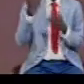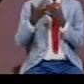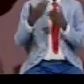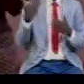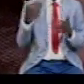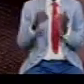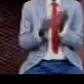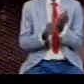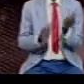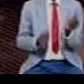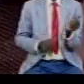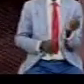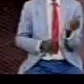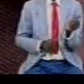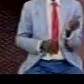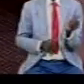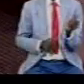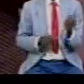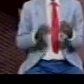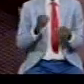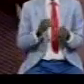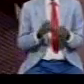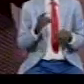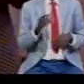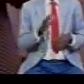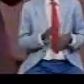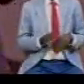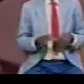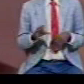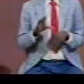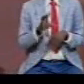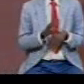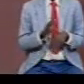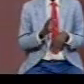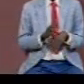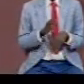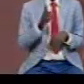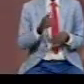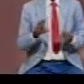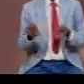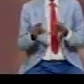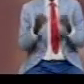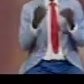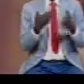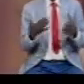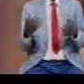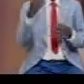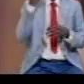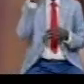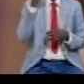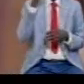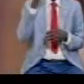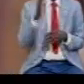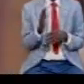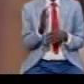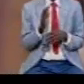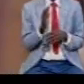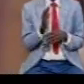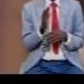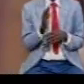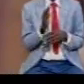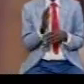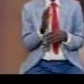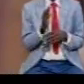I was in the children's church then. I do wonders for God. I do a lot of things for God. There is nothing I don't do for